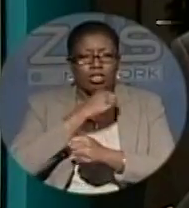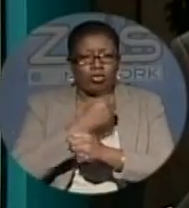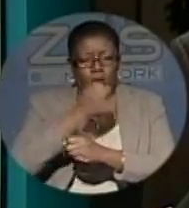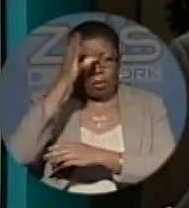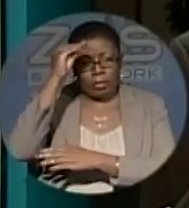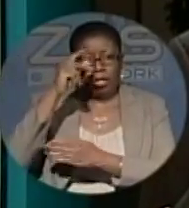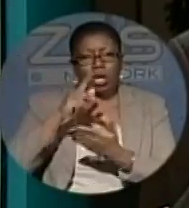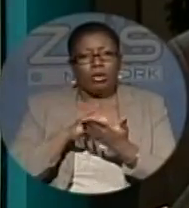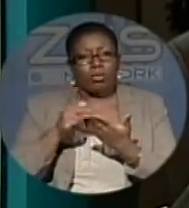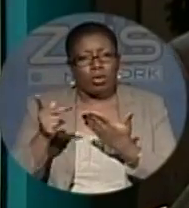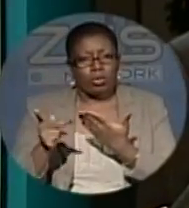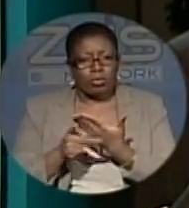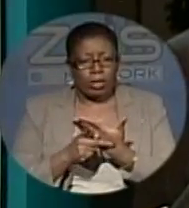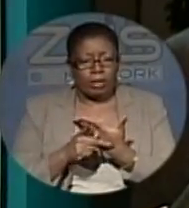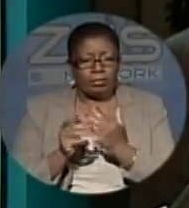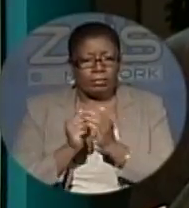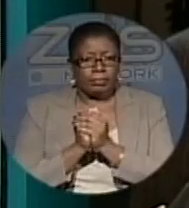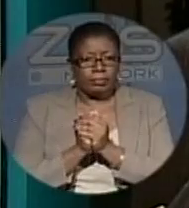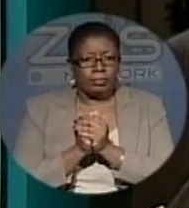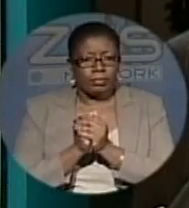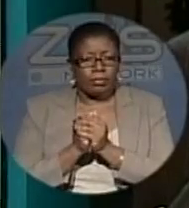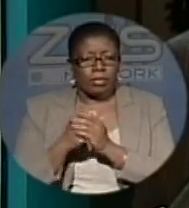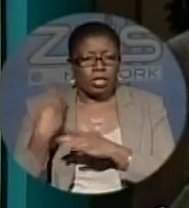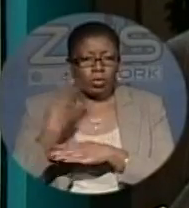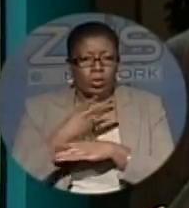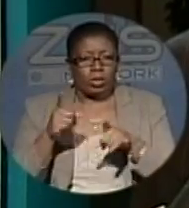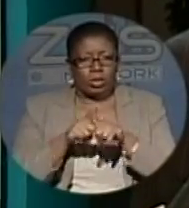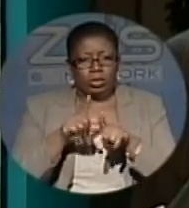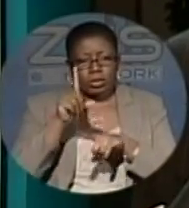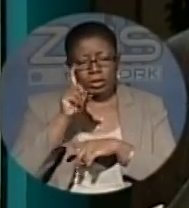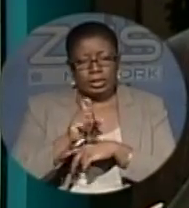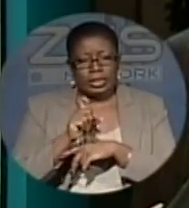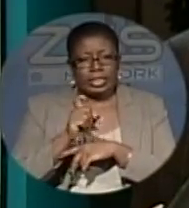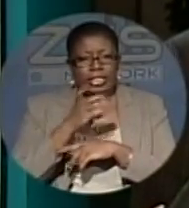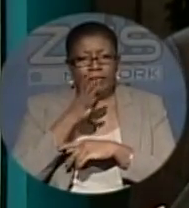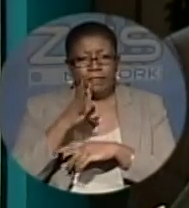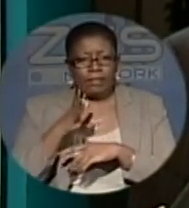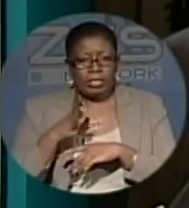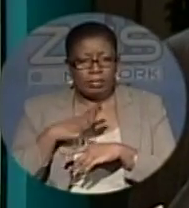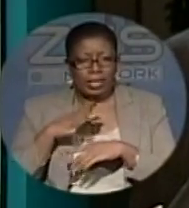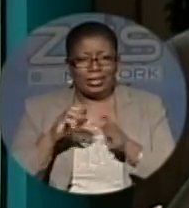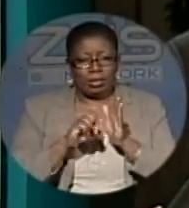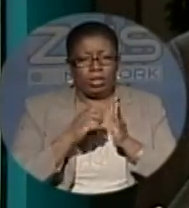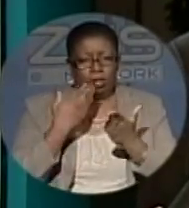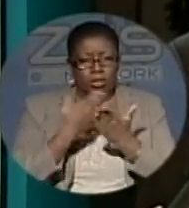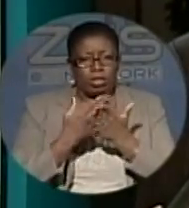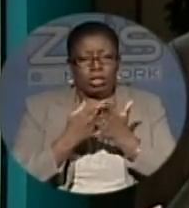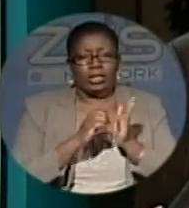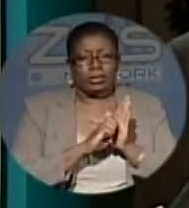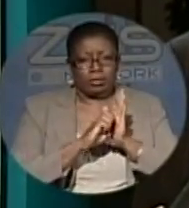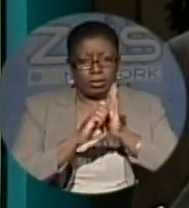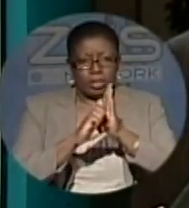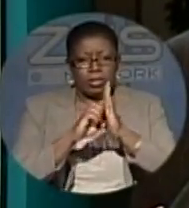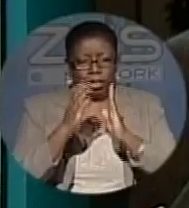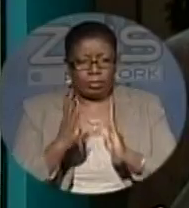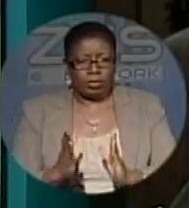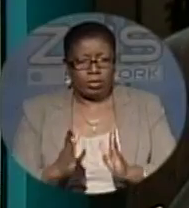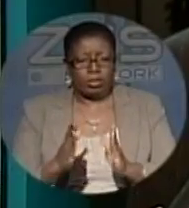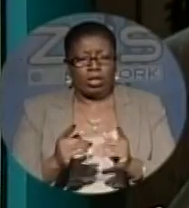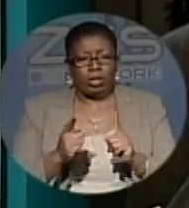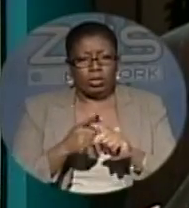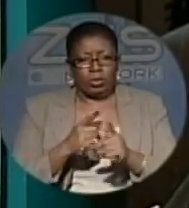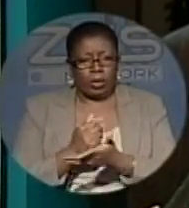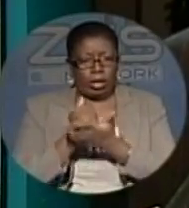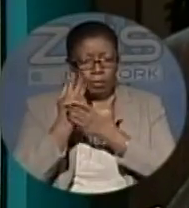We need female mentors so that they can help them in their challenges,